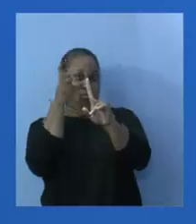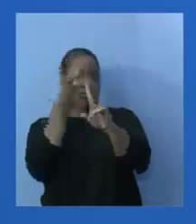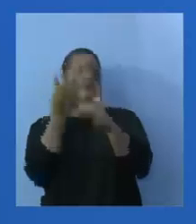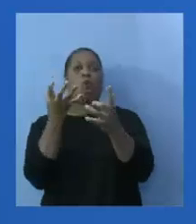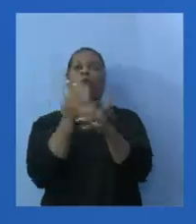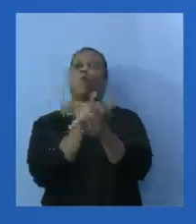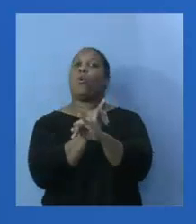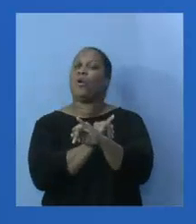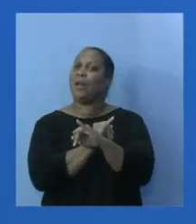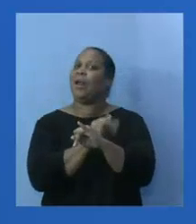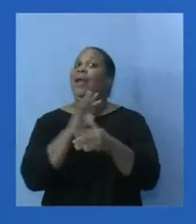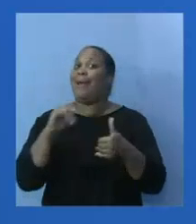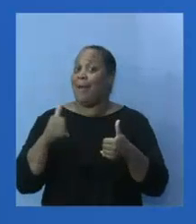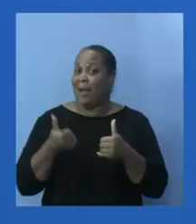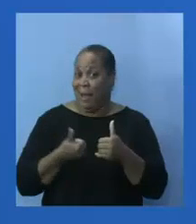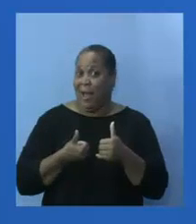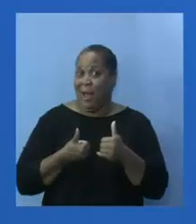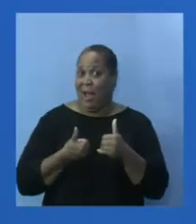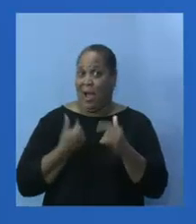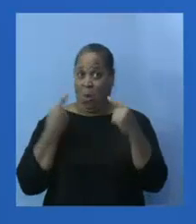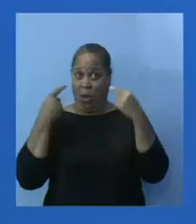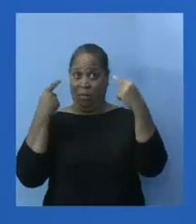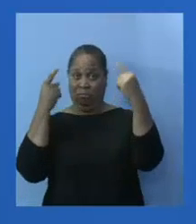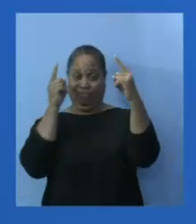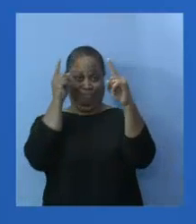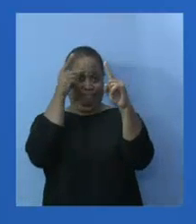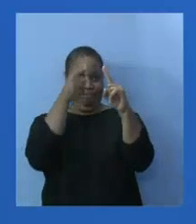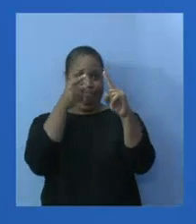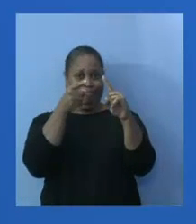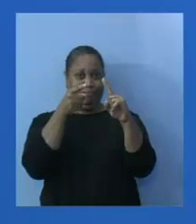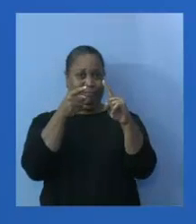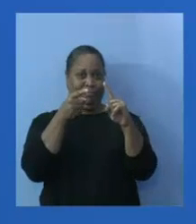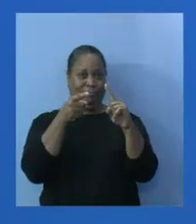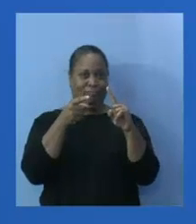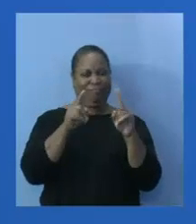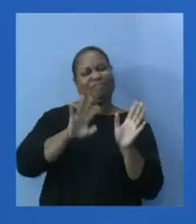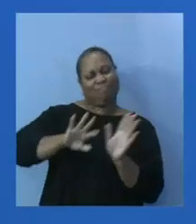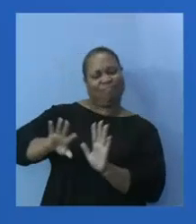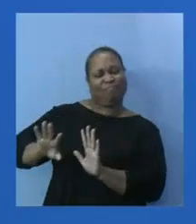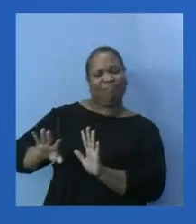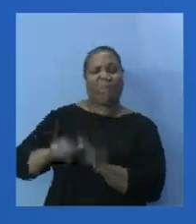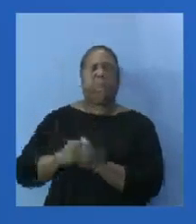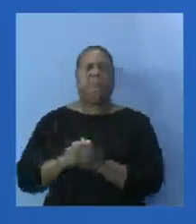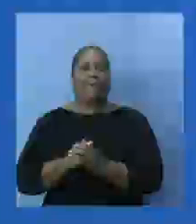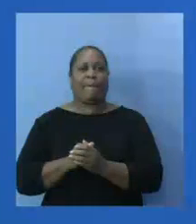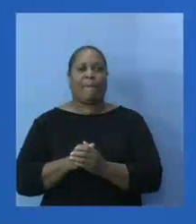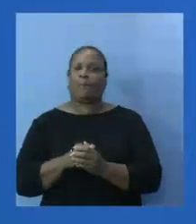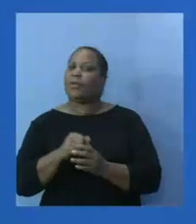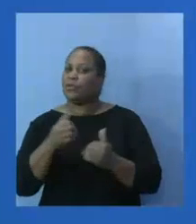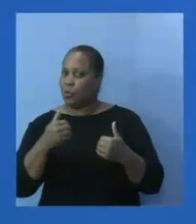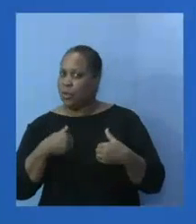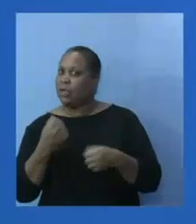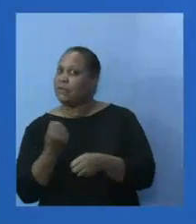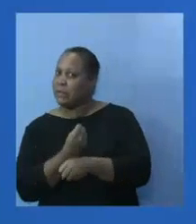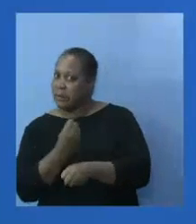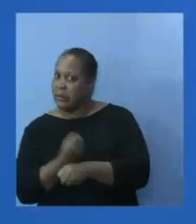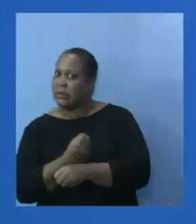How we get it is of less consequence. So we did get some statistics at the Royal